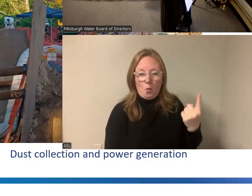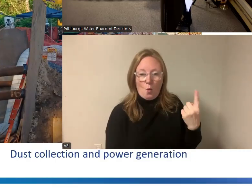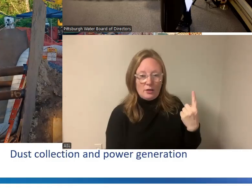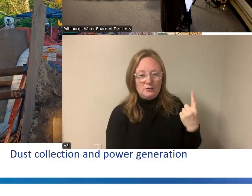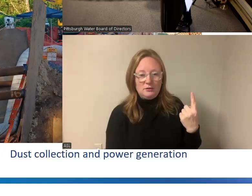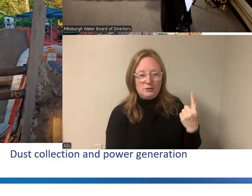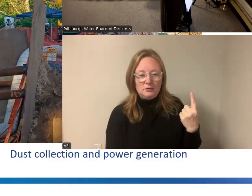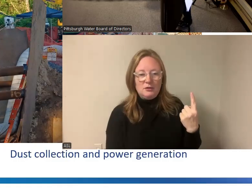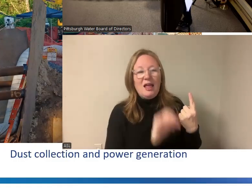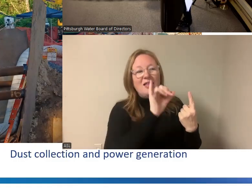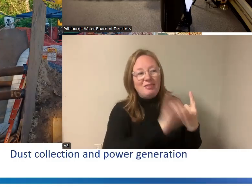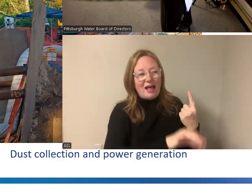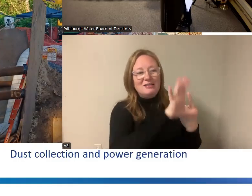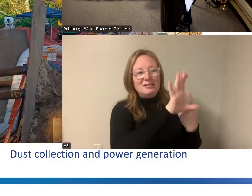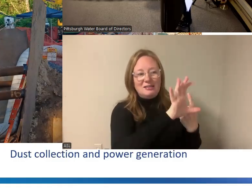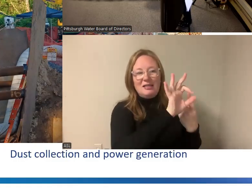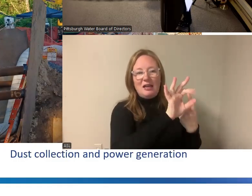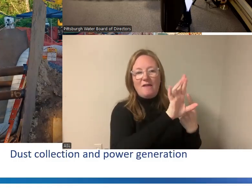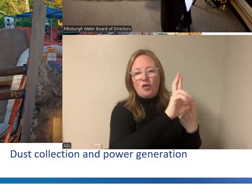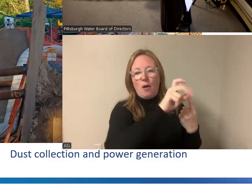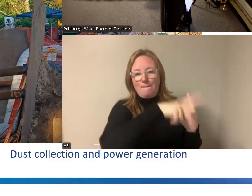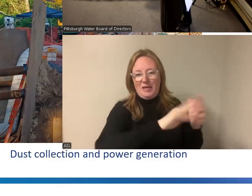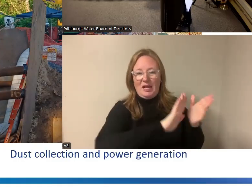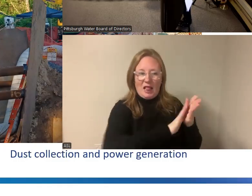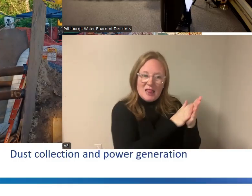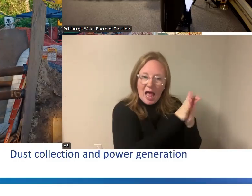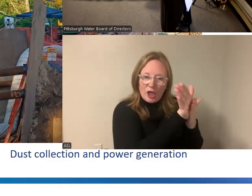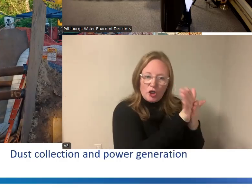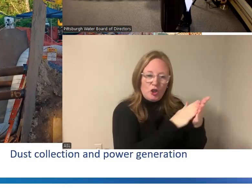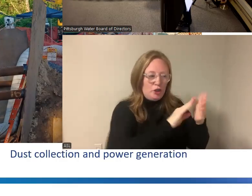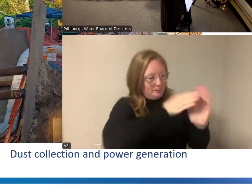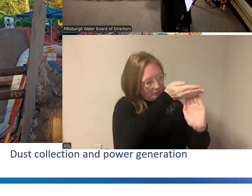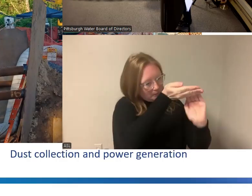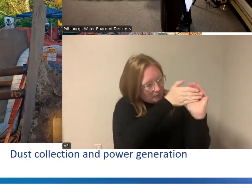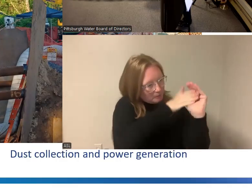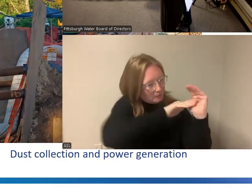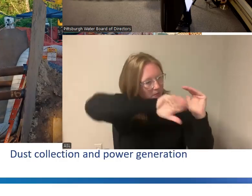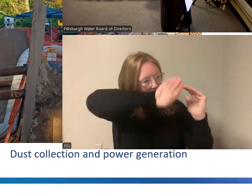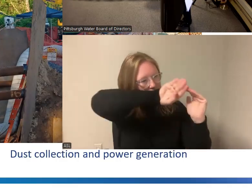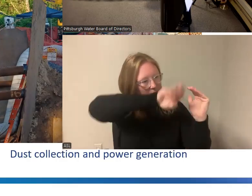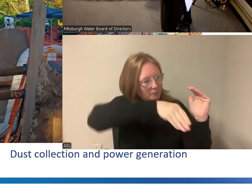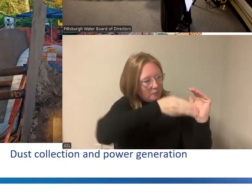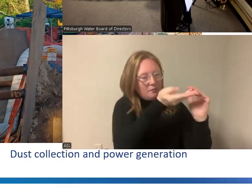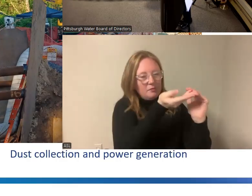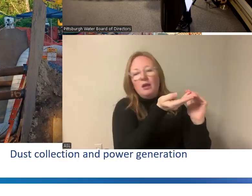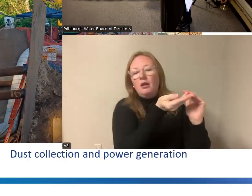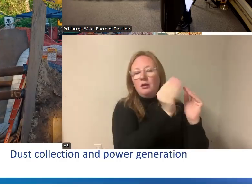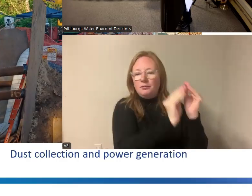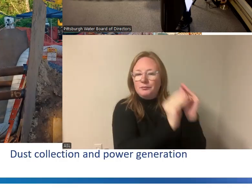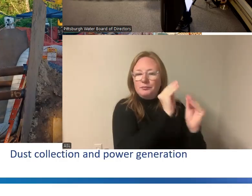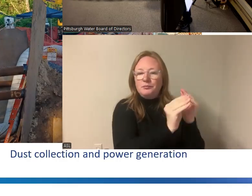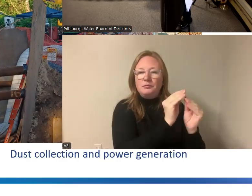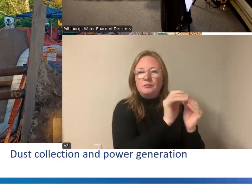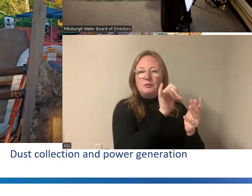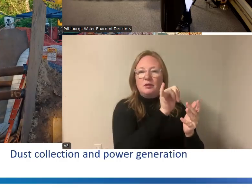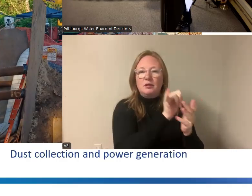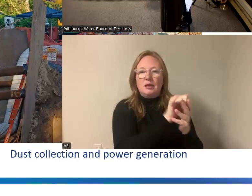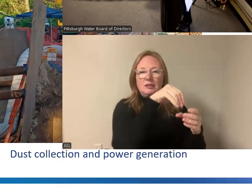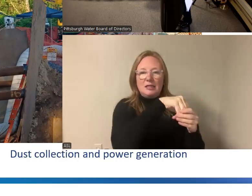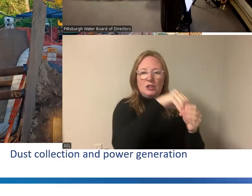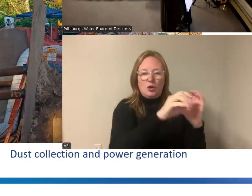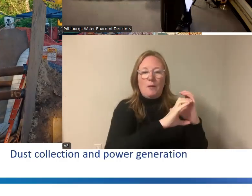we utilize CFRP. As the lining requires an epoxy, ventilation of the internal